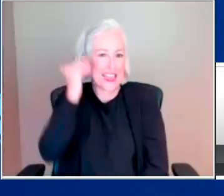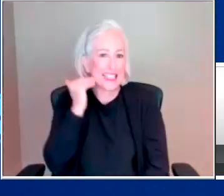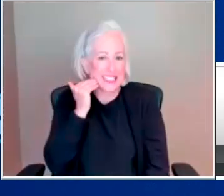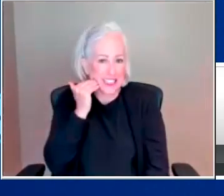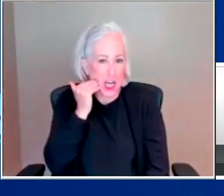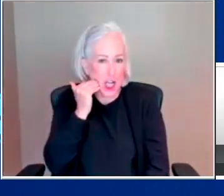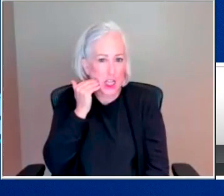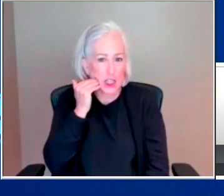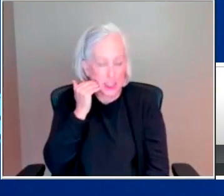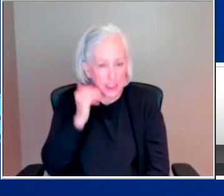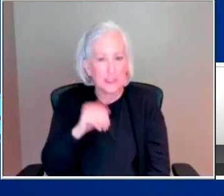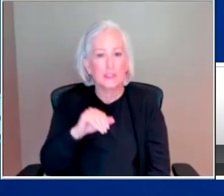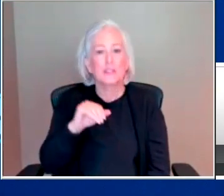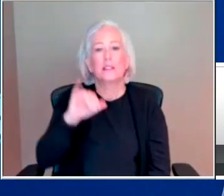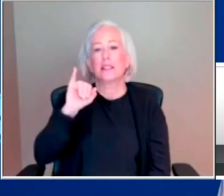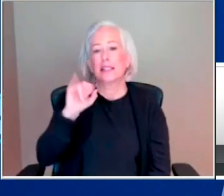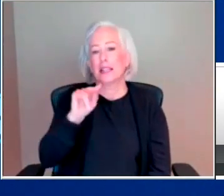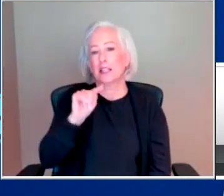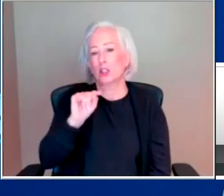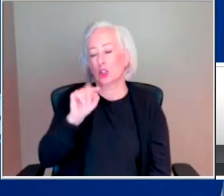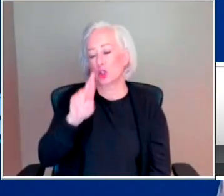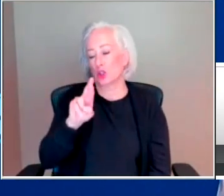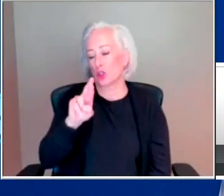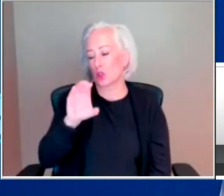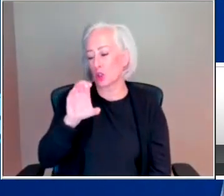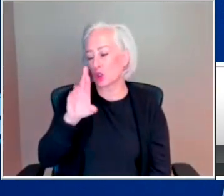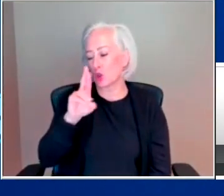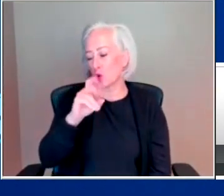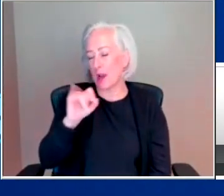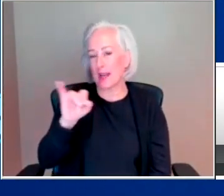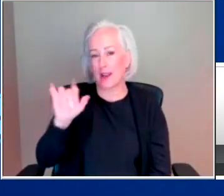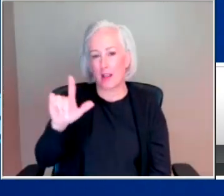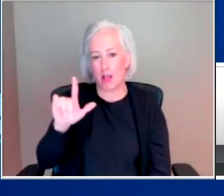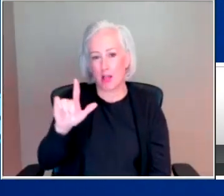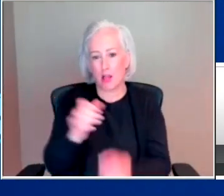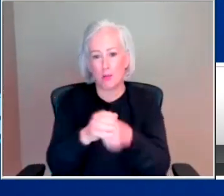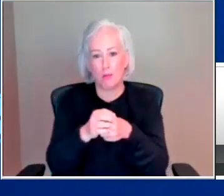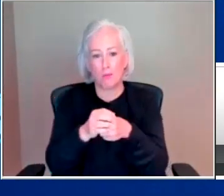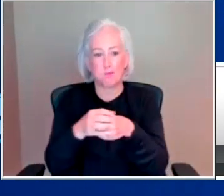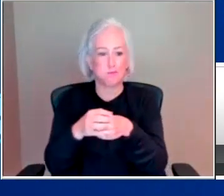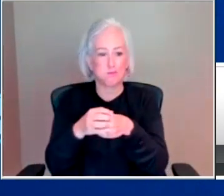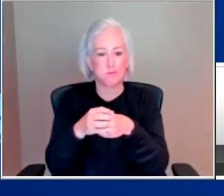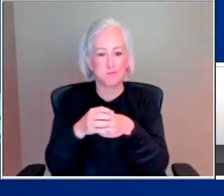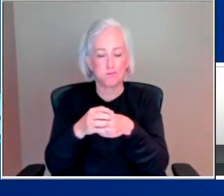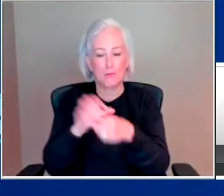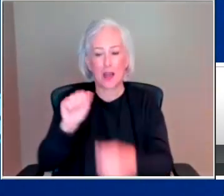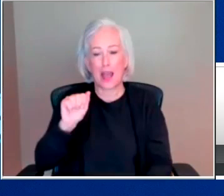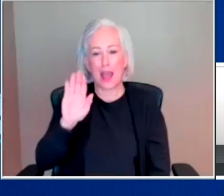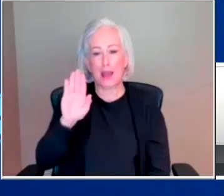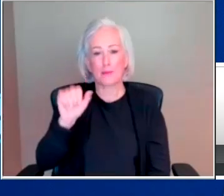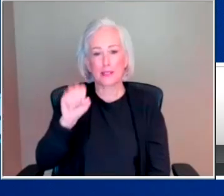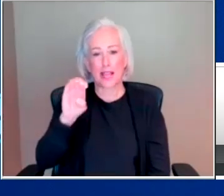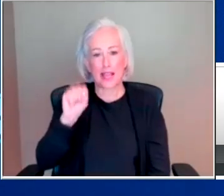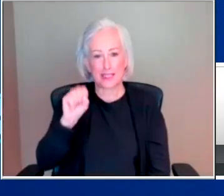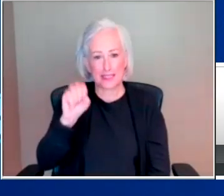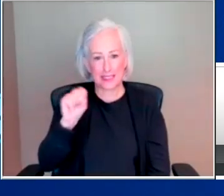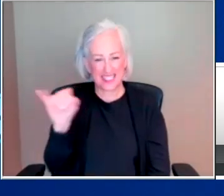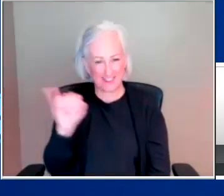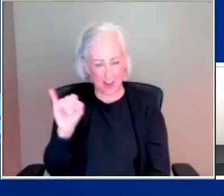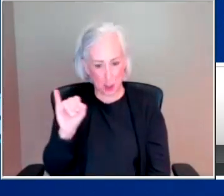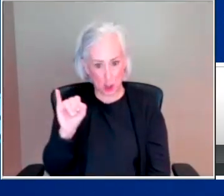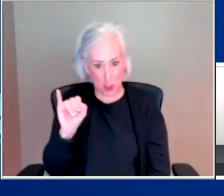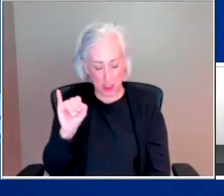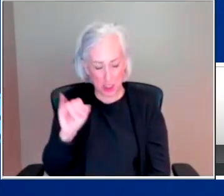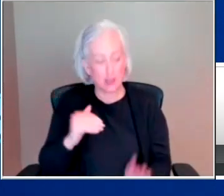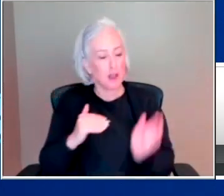intracranial abscess, basically what they were. The physicians there anecdotally noticed maybe increased numbers that they